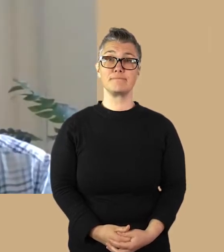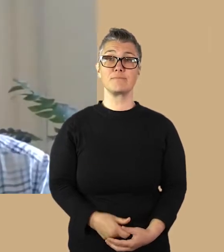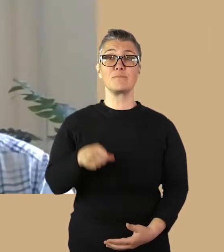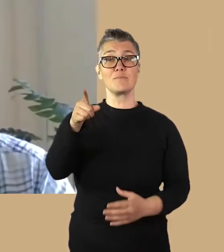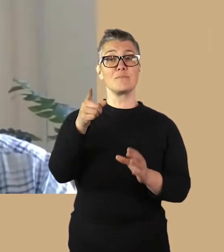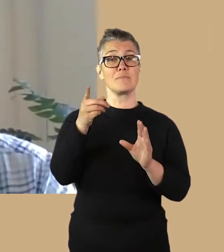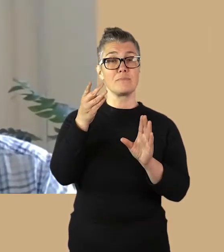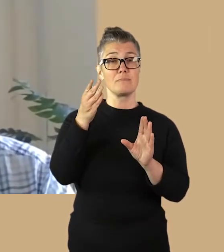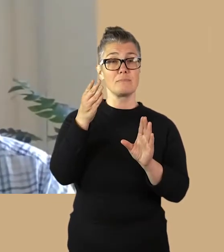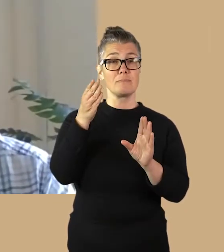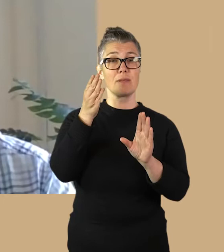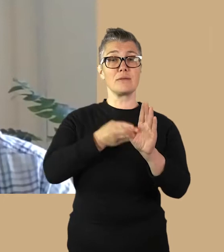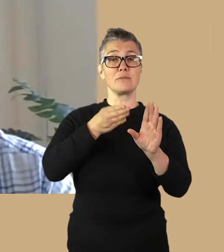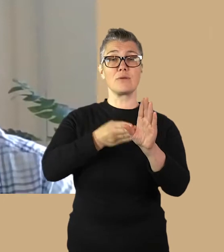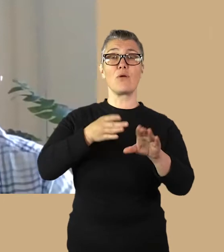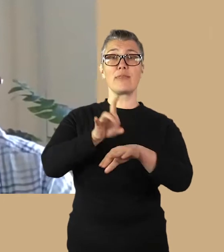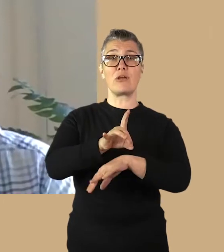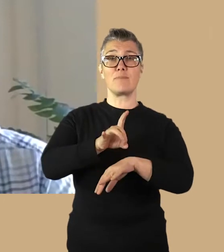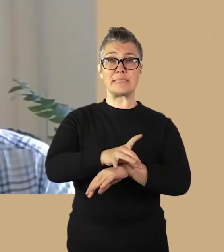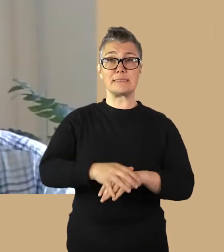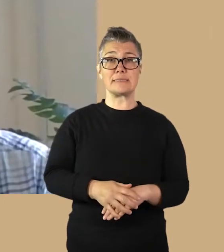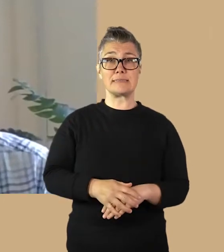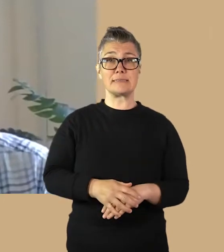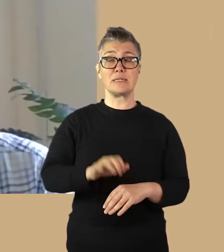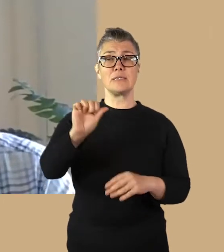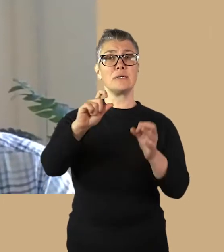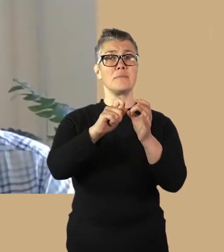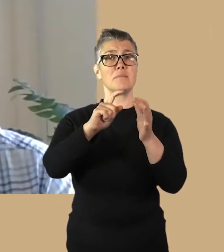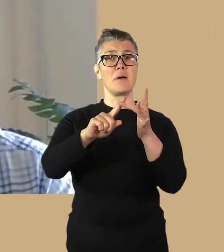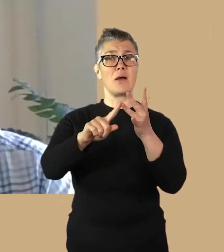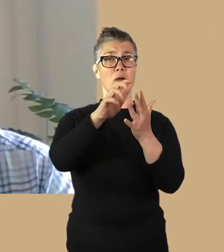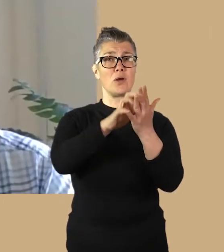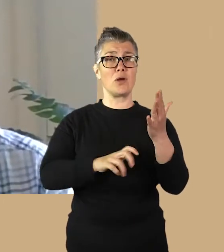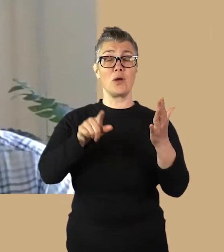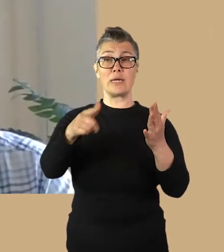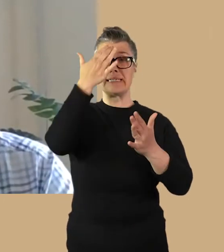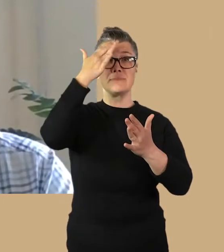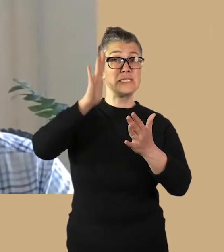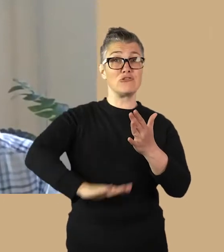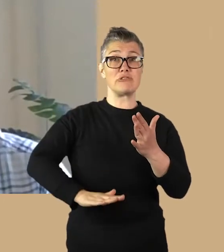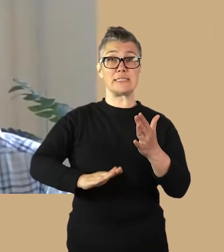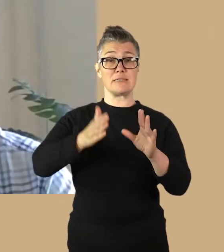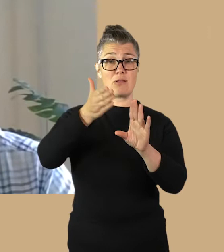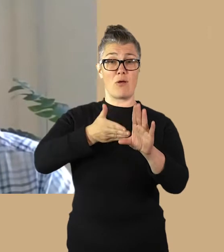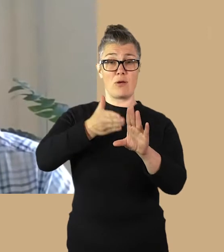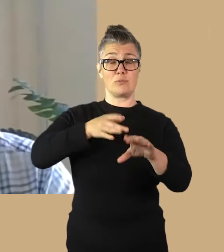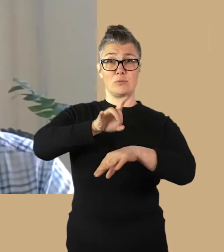Hitika is a psychotherapist. I will read her bio. Hitika Bhatia is an